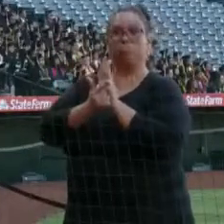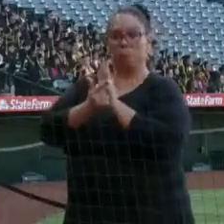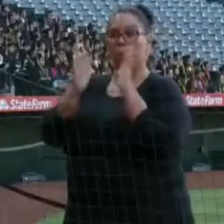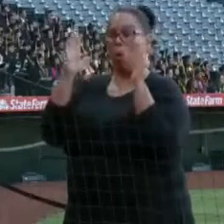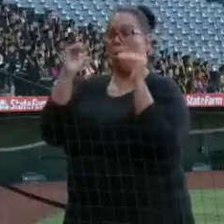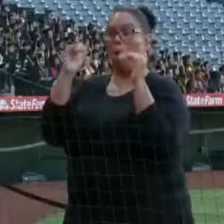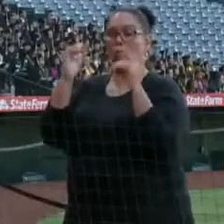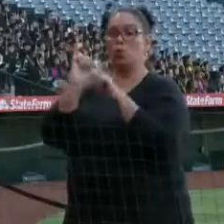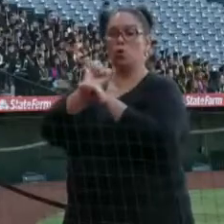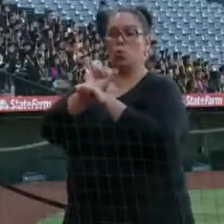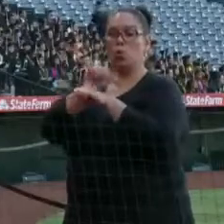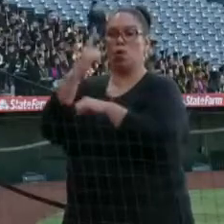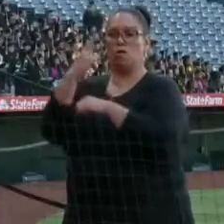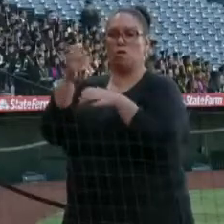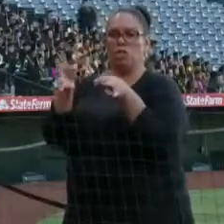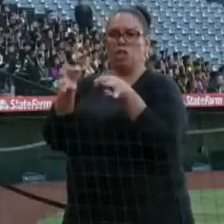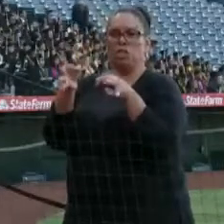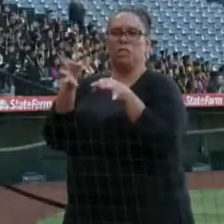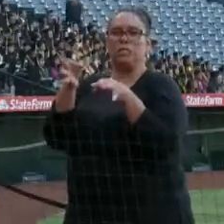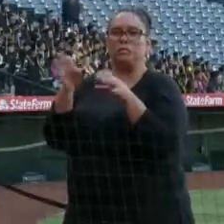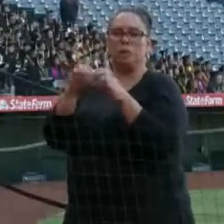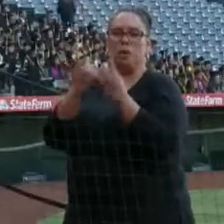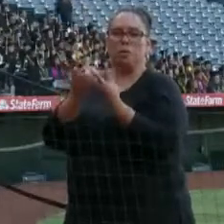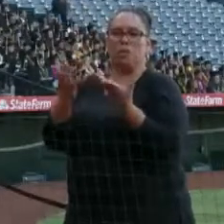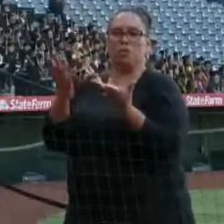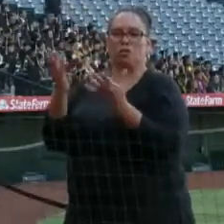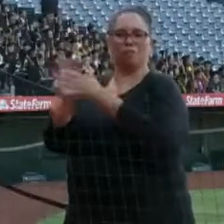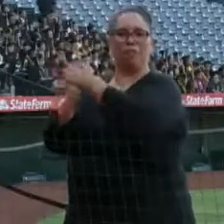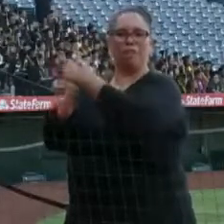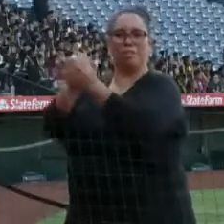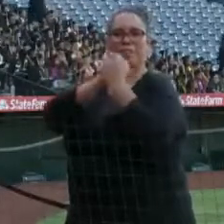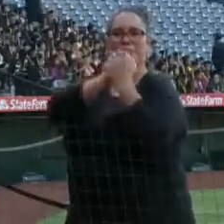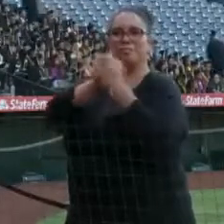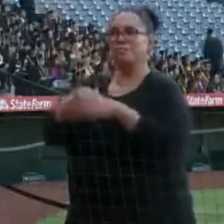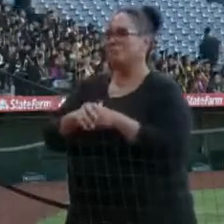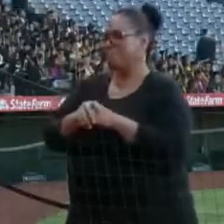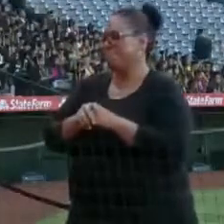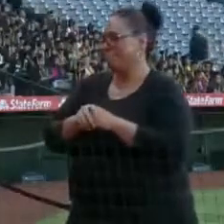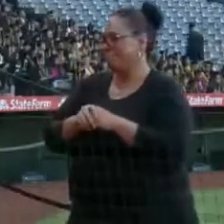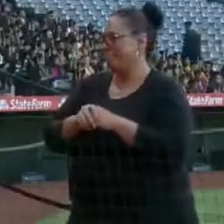to work for the Justice Department. Congratulations, Elise.